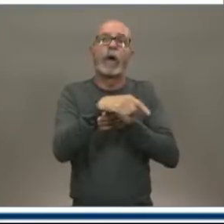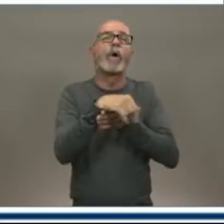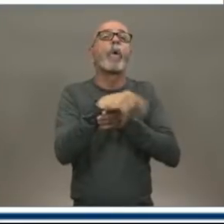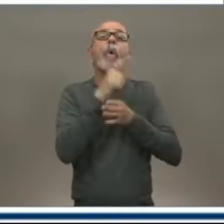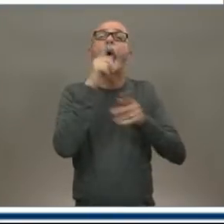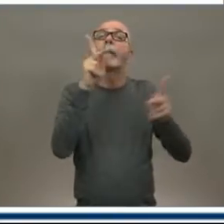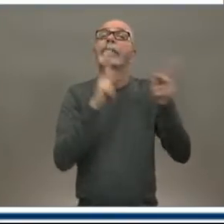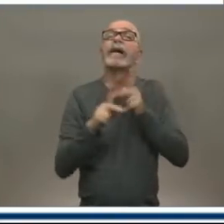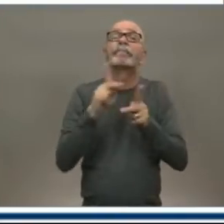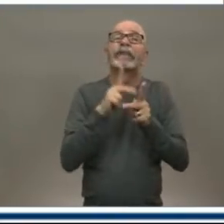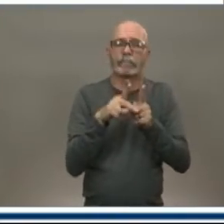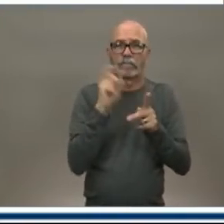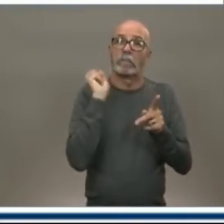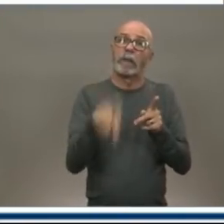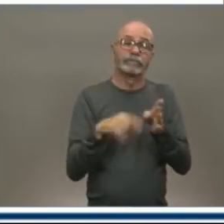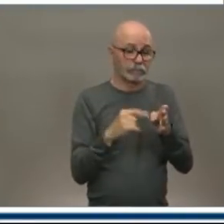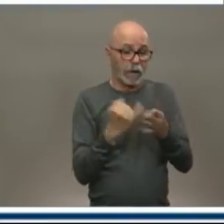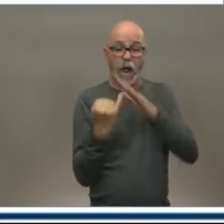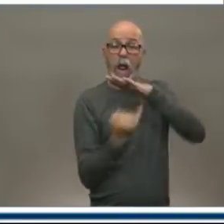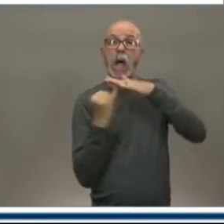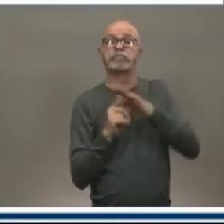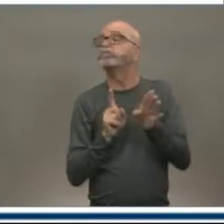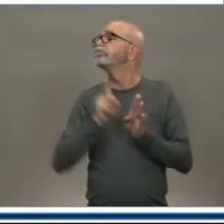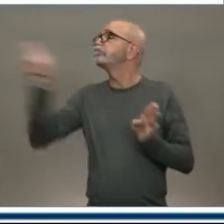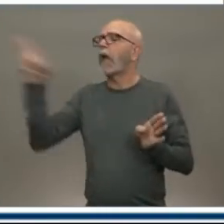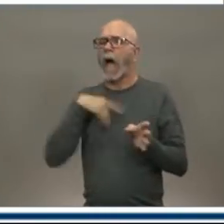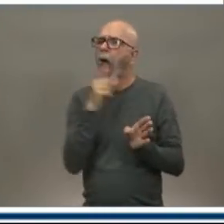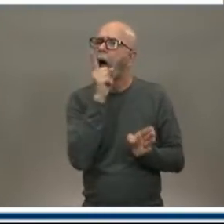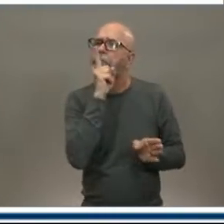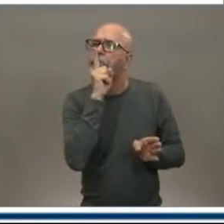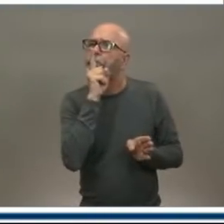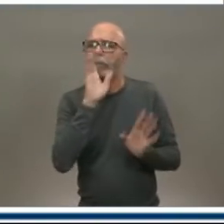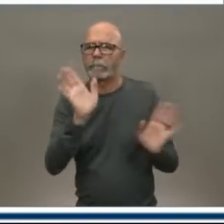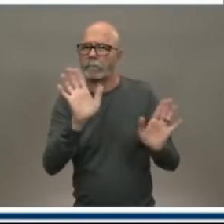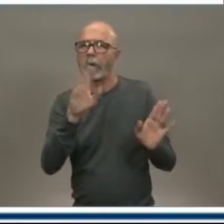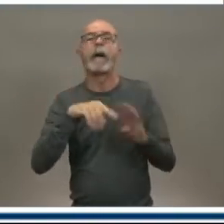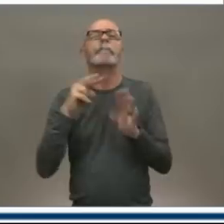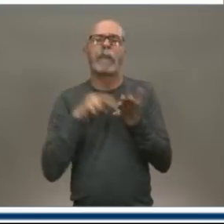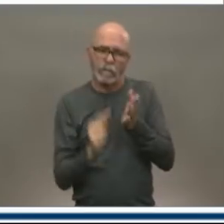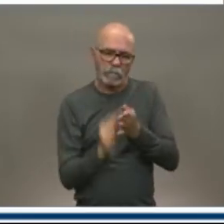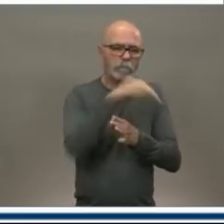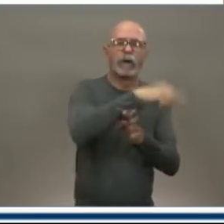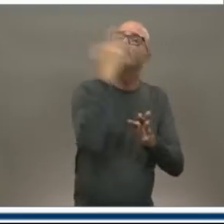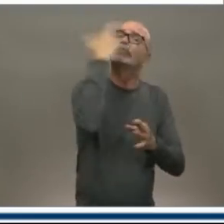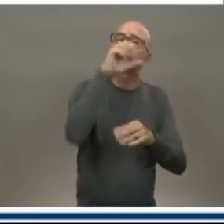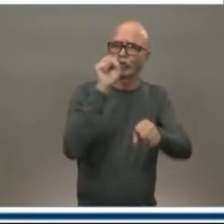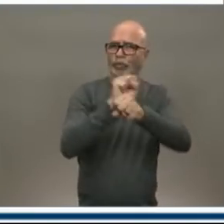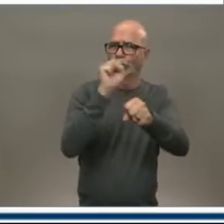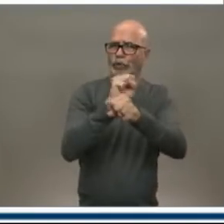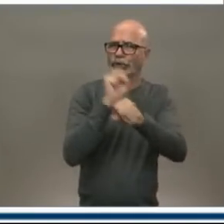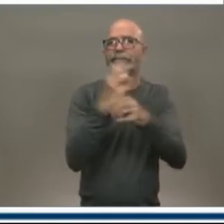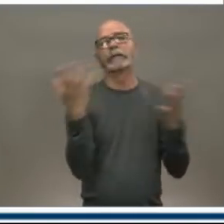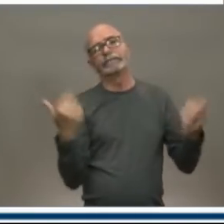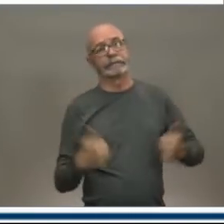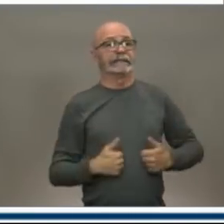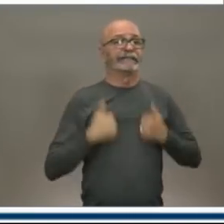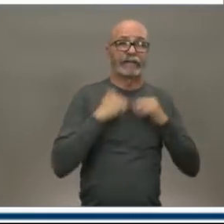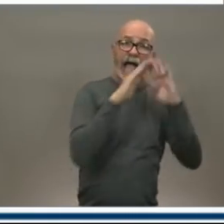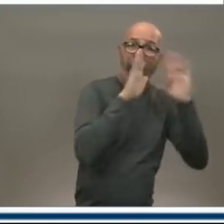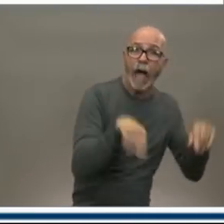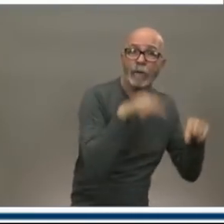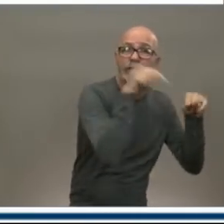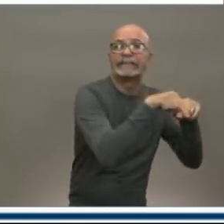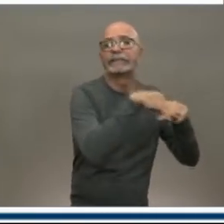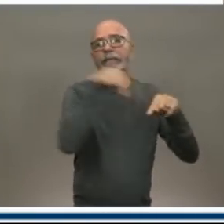who should have been quarantining who weren't. It's just the reality that we have people who are positive